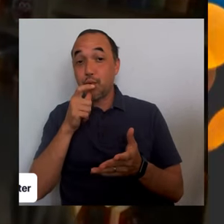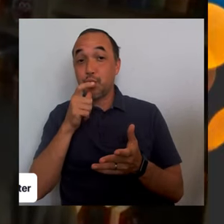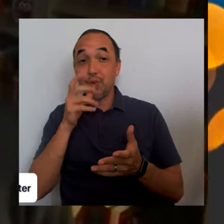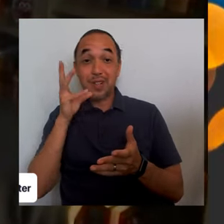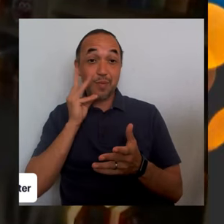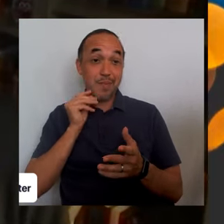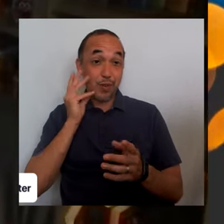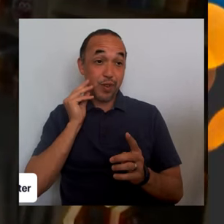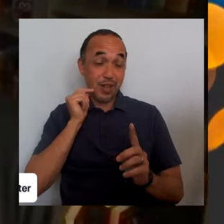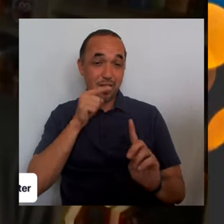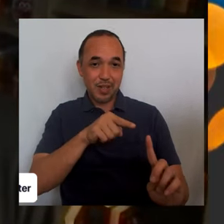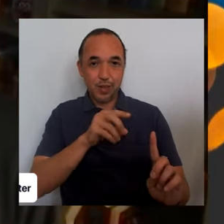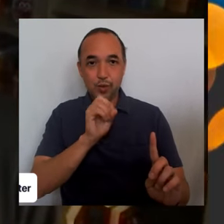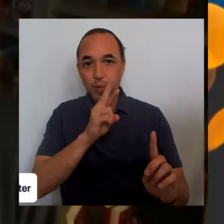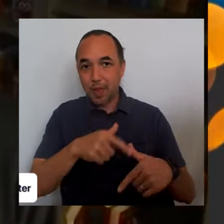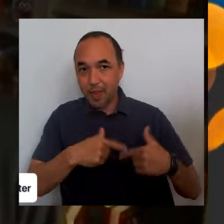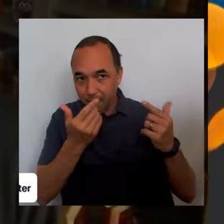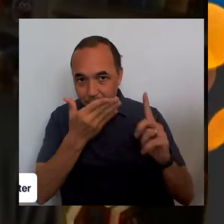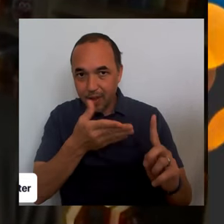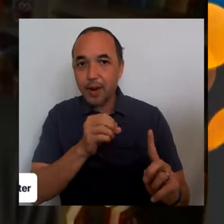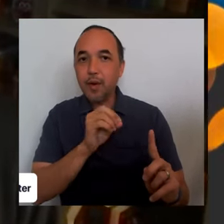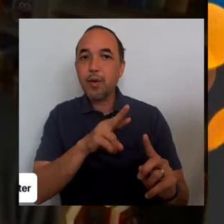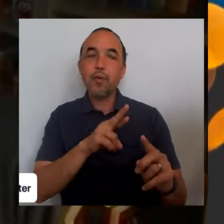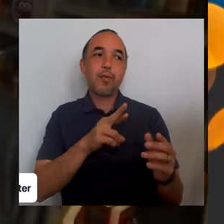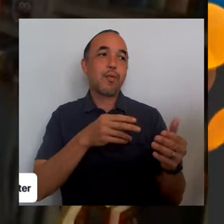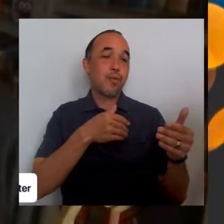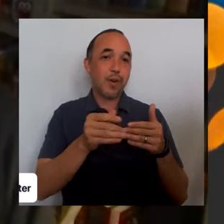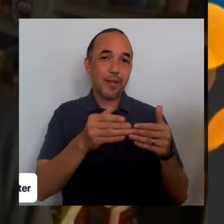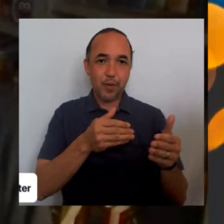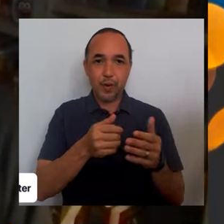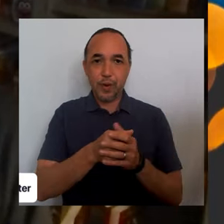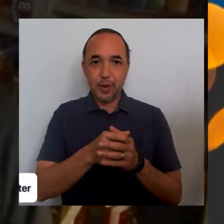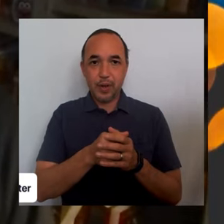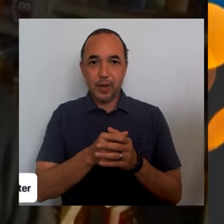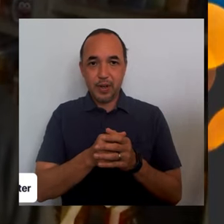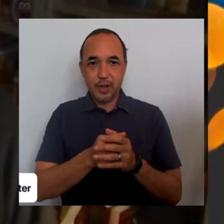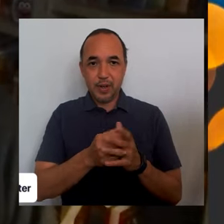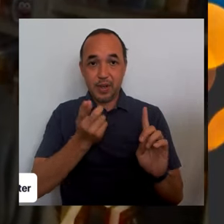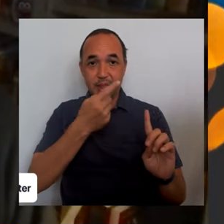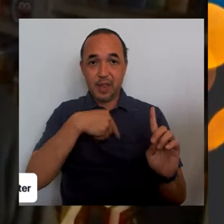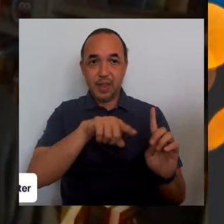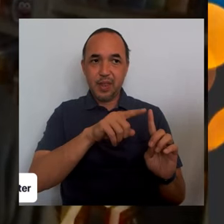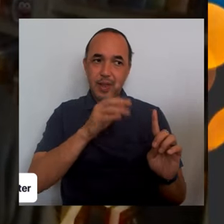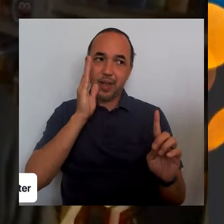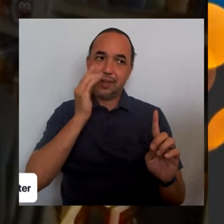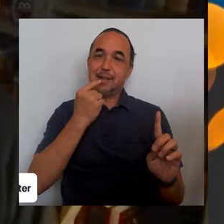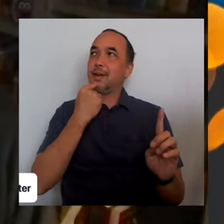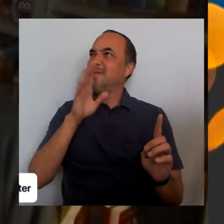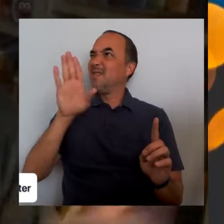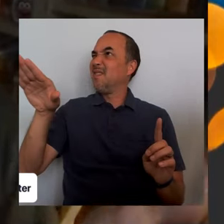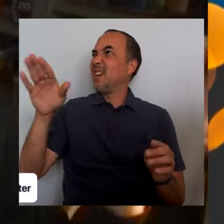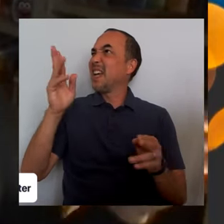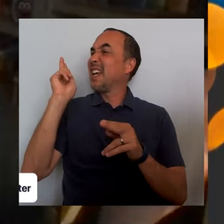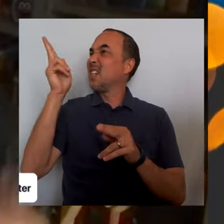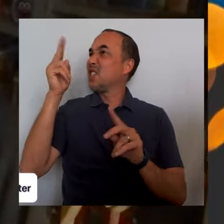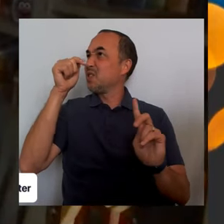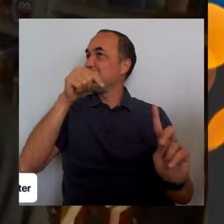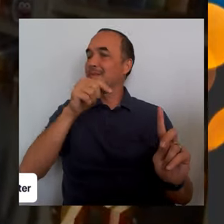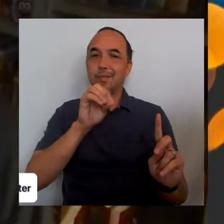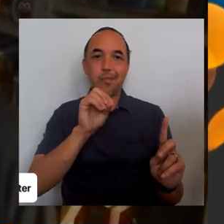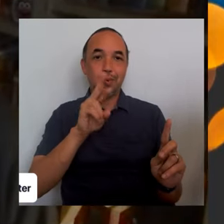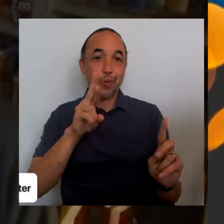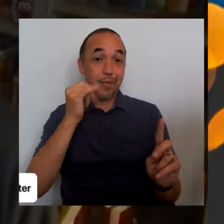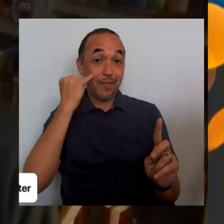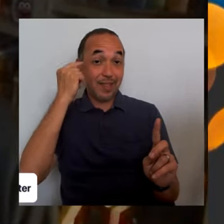owners of these places. They'll attribute a lot of it to the history. So if they think that, I'm making this up just for